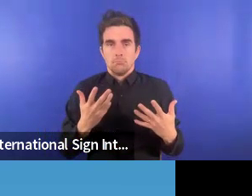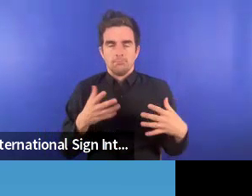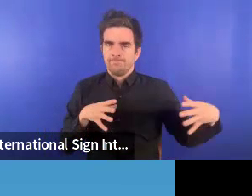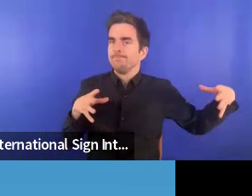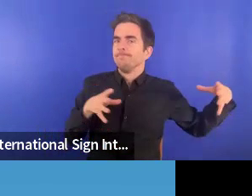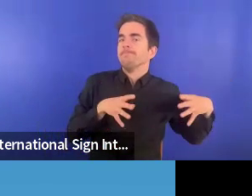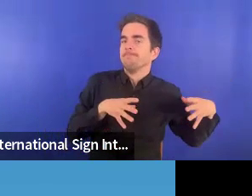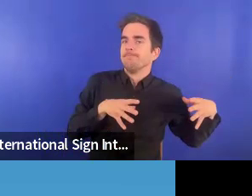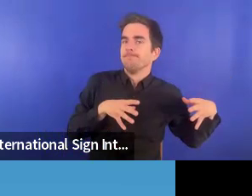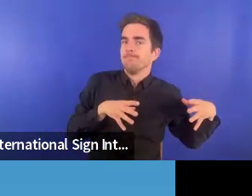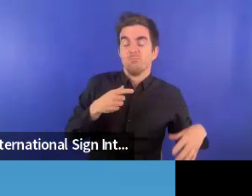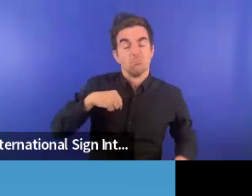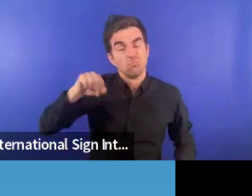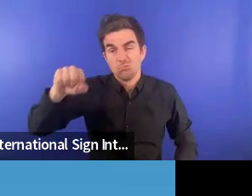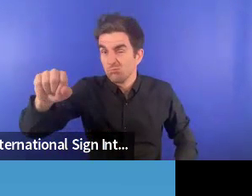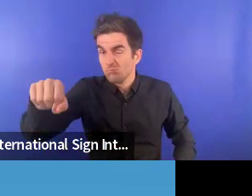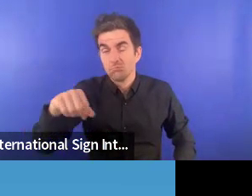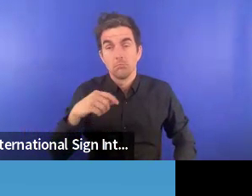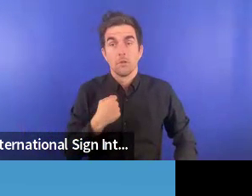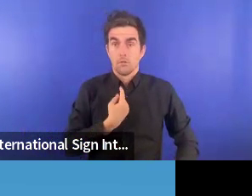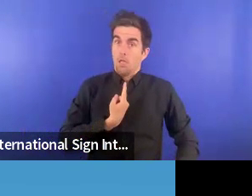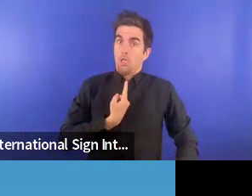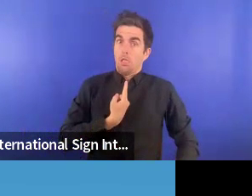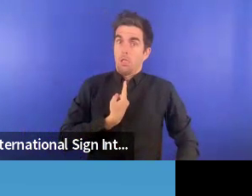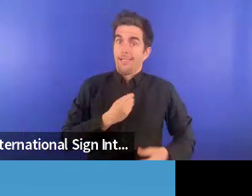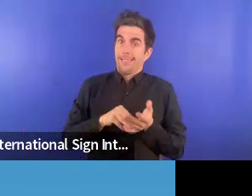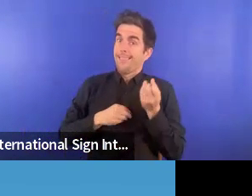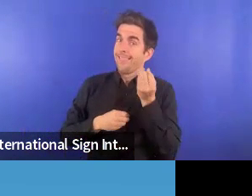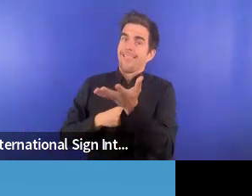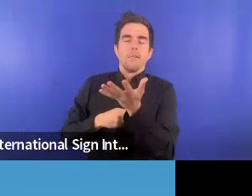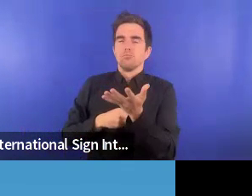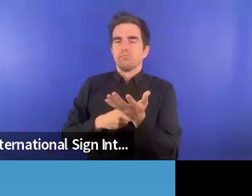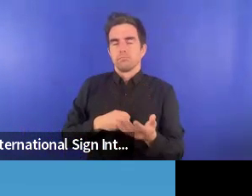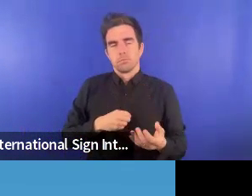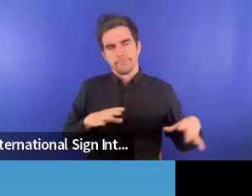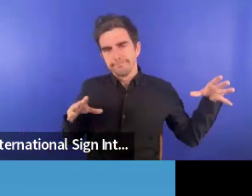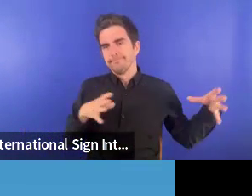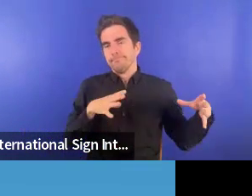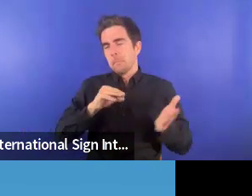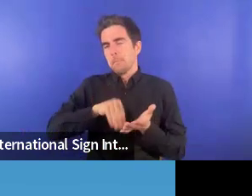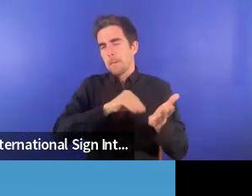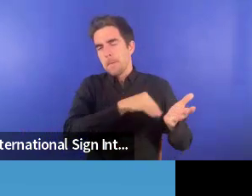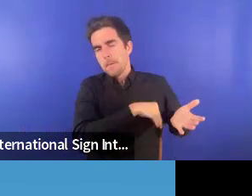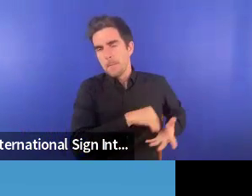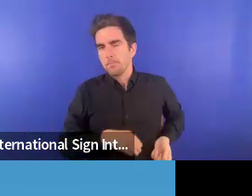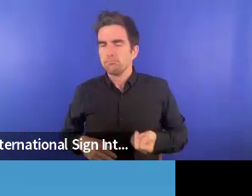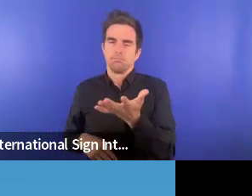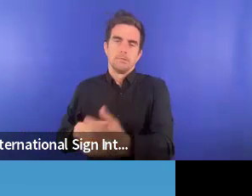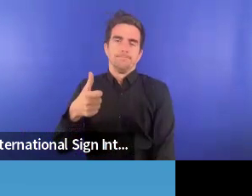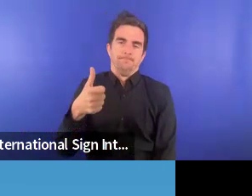a single voice. But I also wanted to say that oftentimes if we